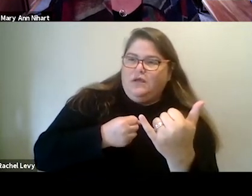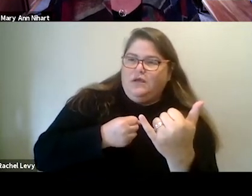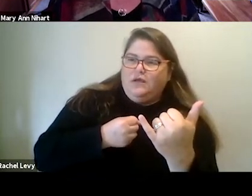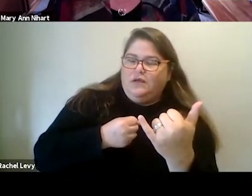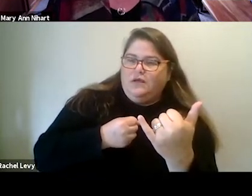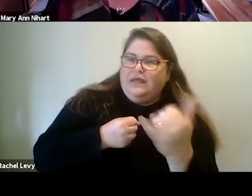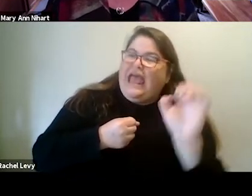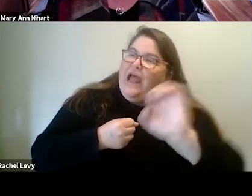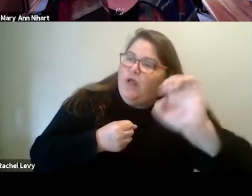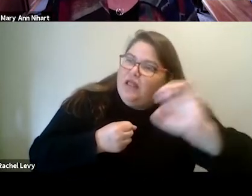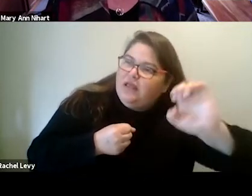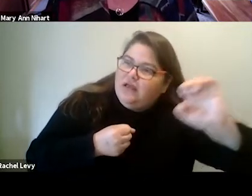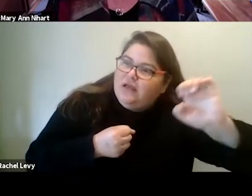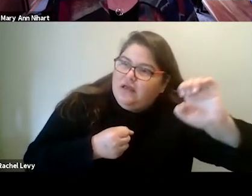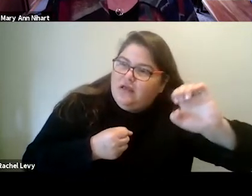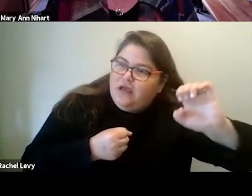Harold.